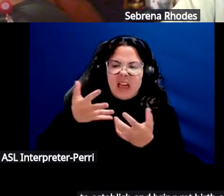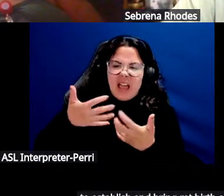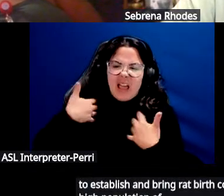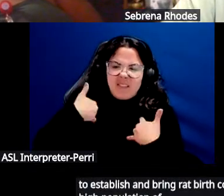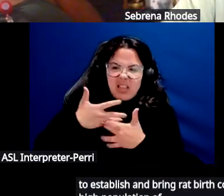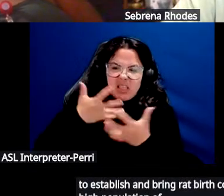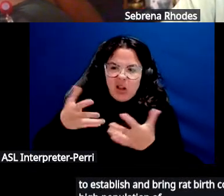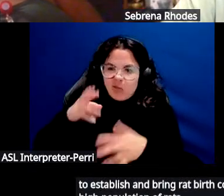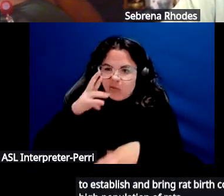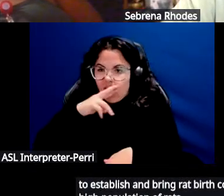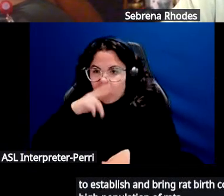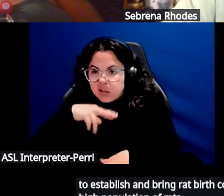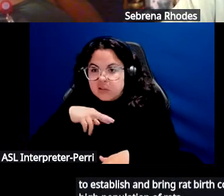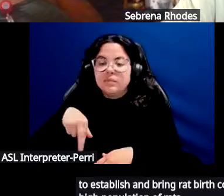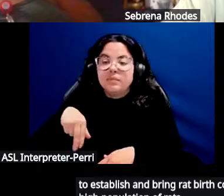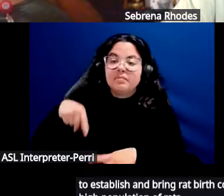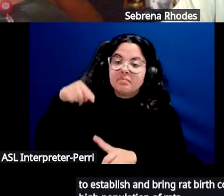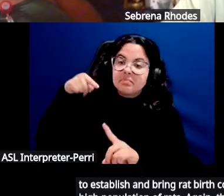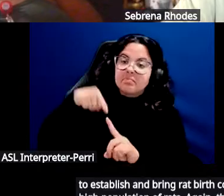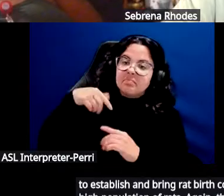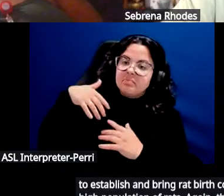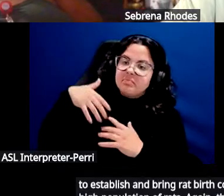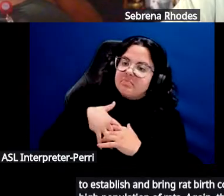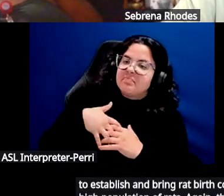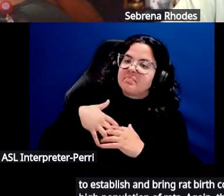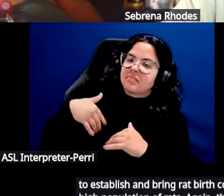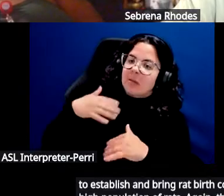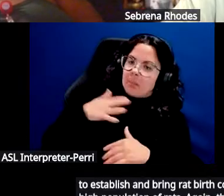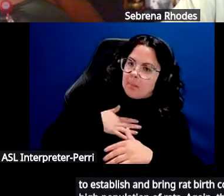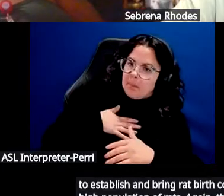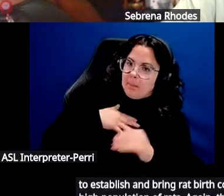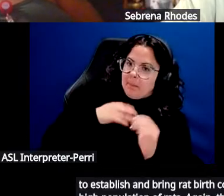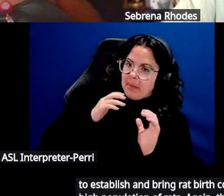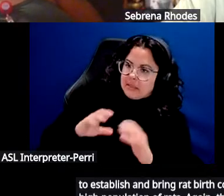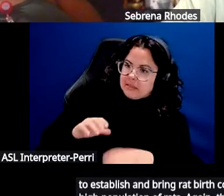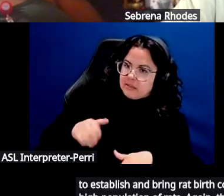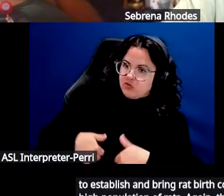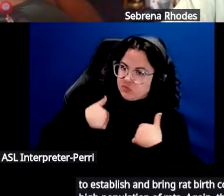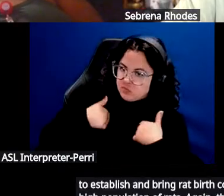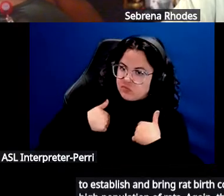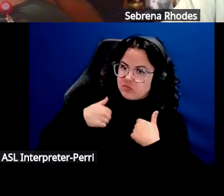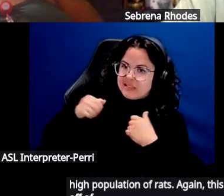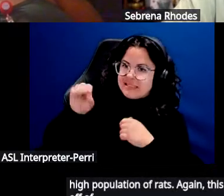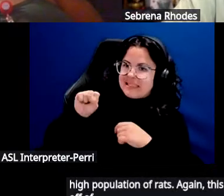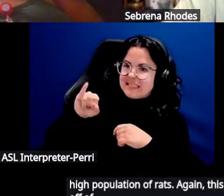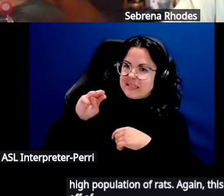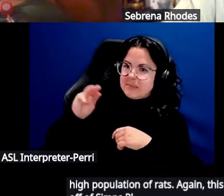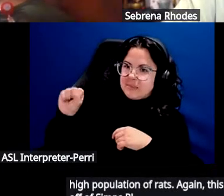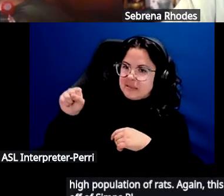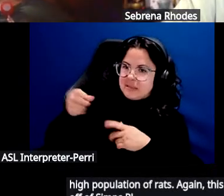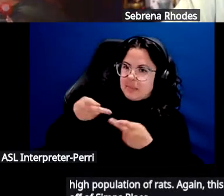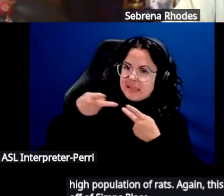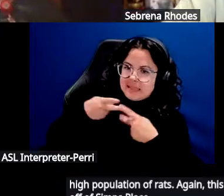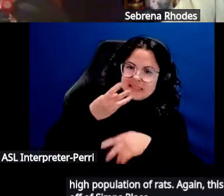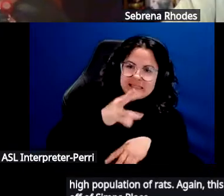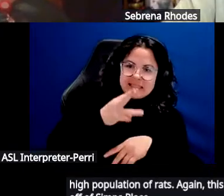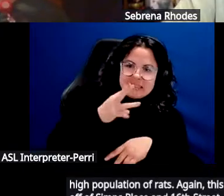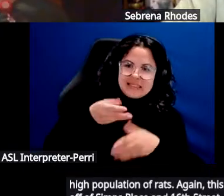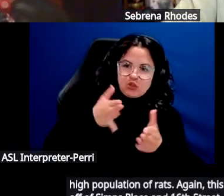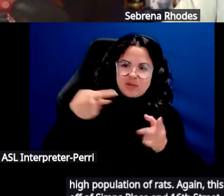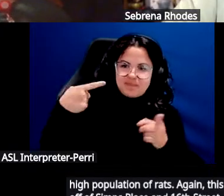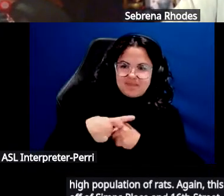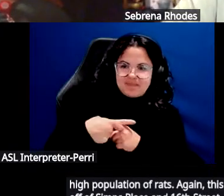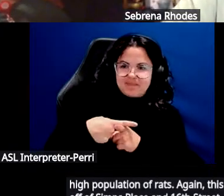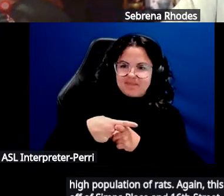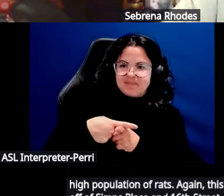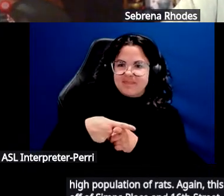rats. Again, this stems from a request from my constituents off of Simps Place and 16th Street, where they